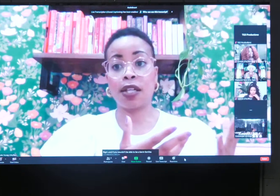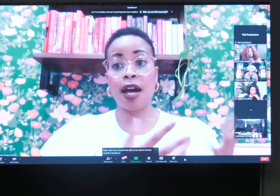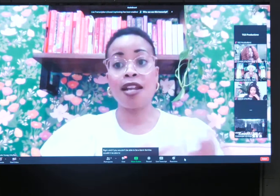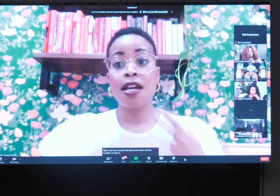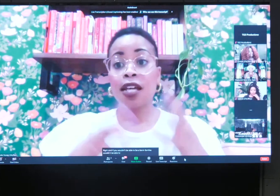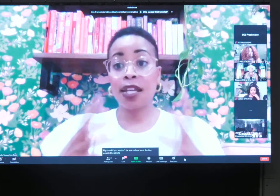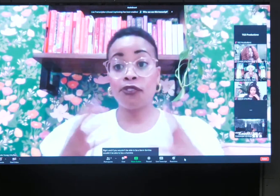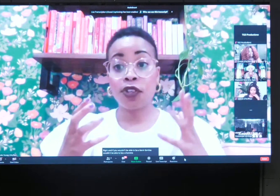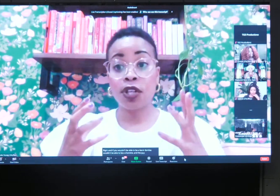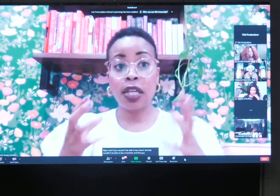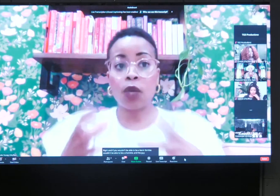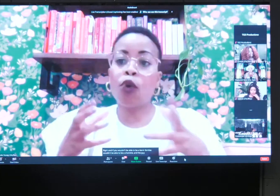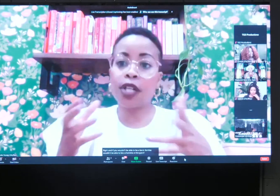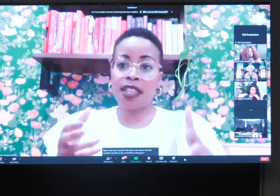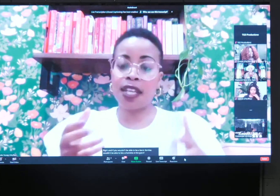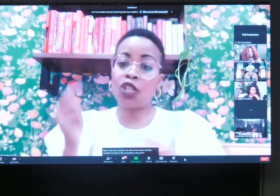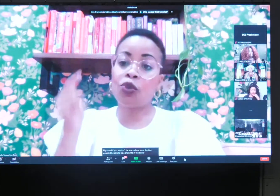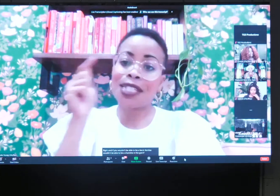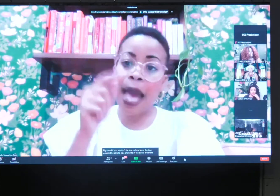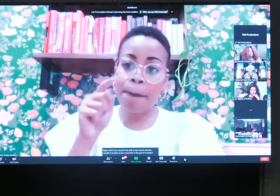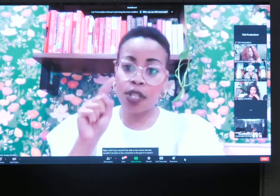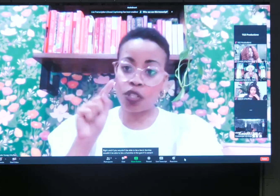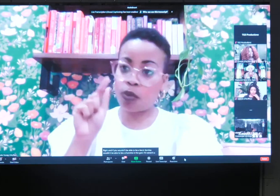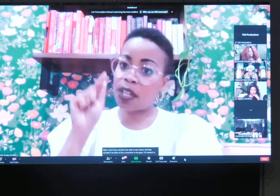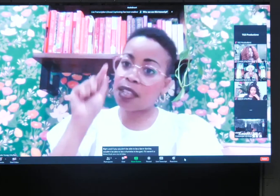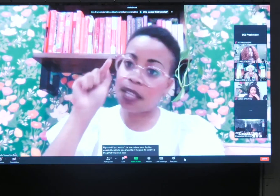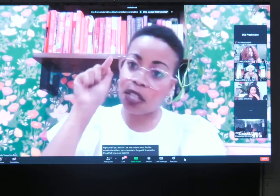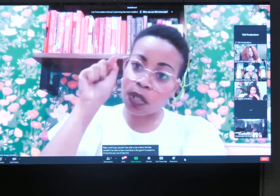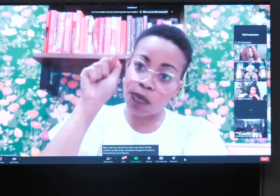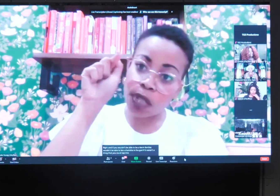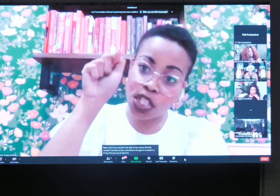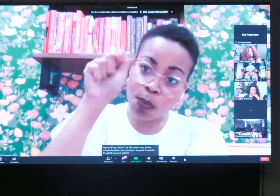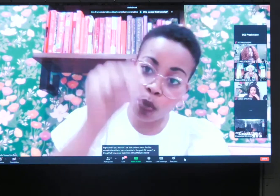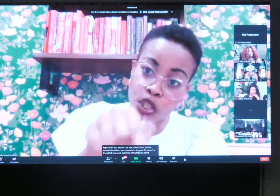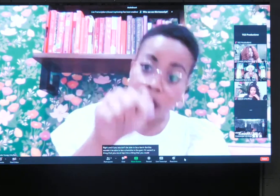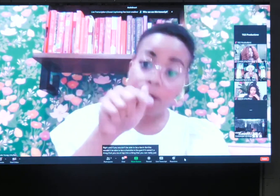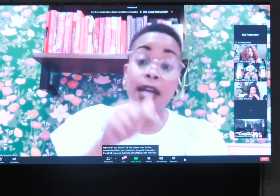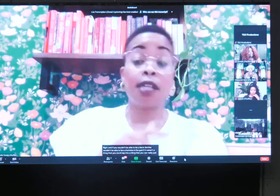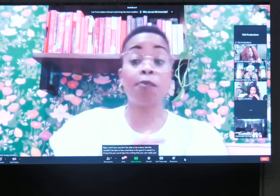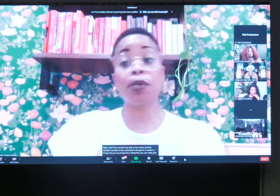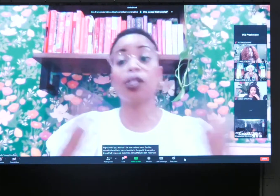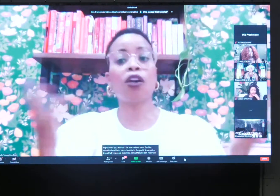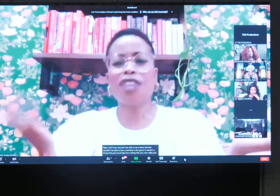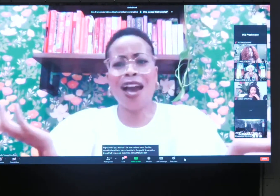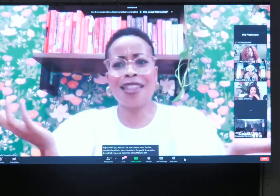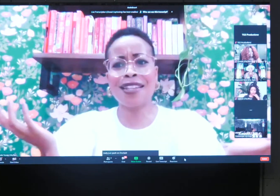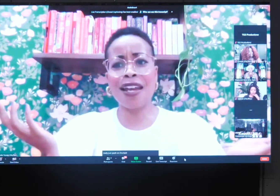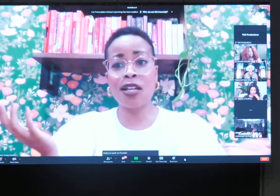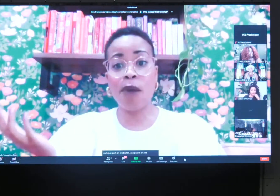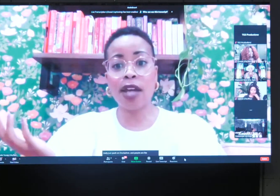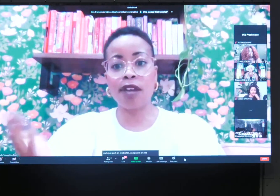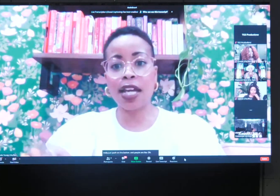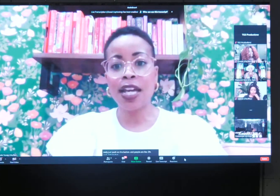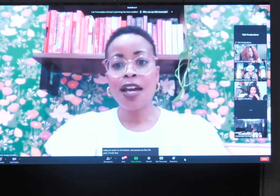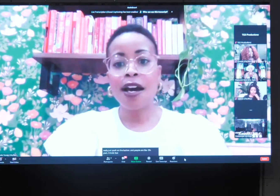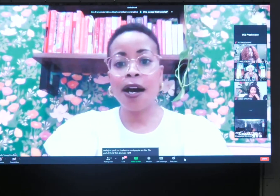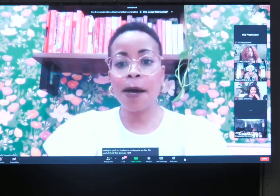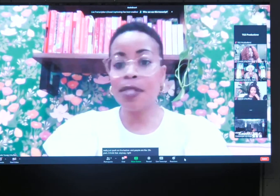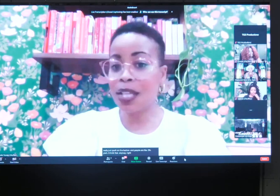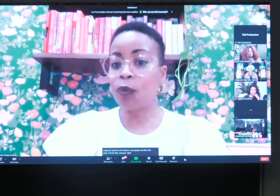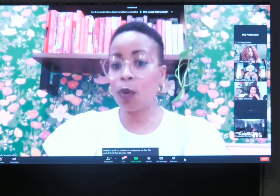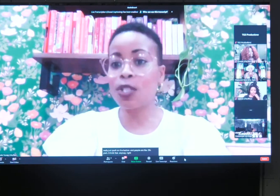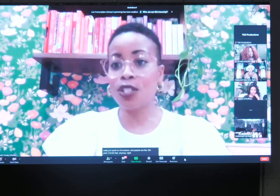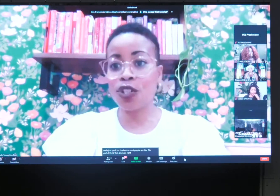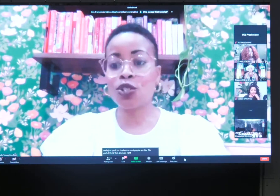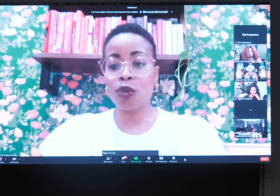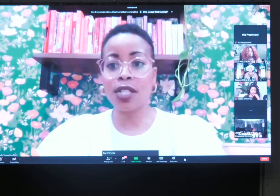Charlemagne the God if it weren't a thing that you could tap into, a thing that you can really just push on the button and people are like, oh yeah, I think that anyway, right? It's